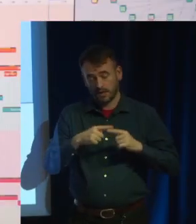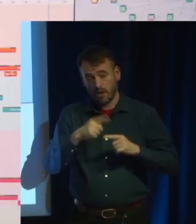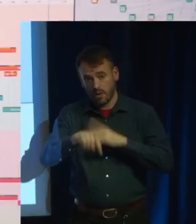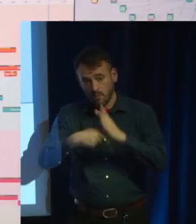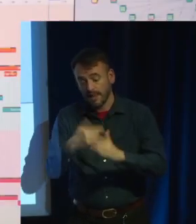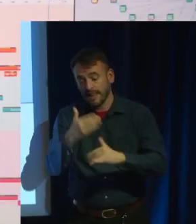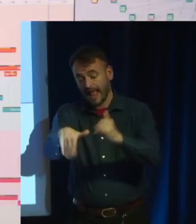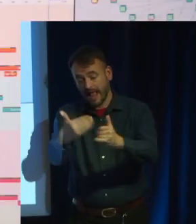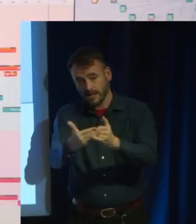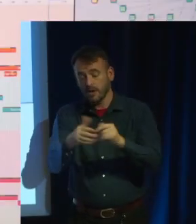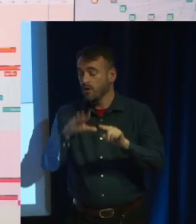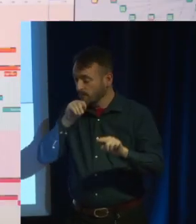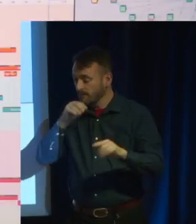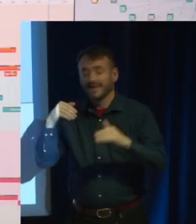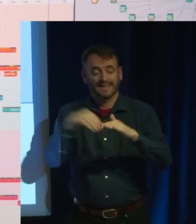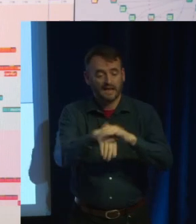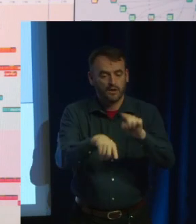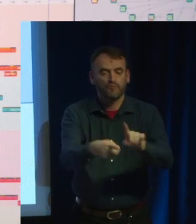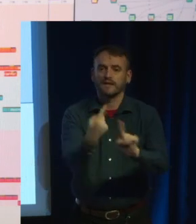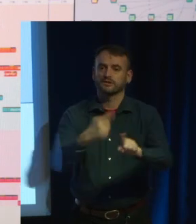work perfectly in the system.